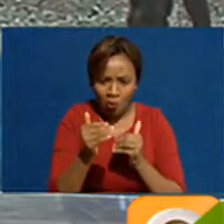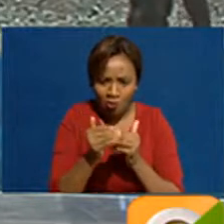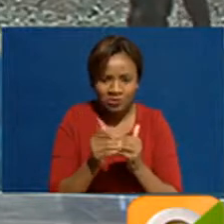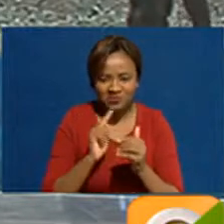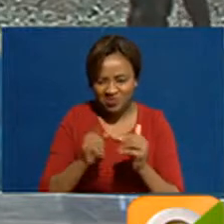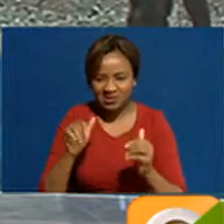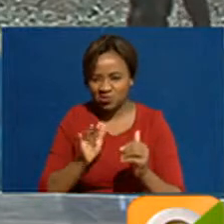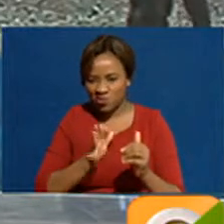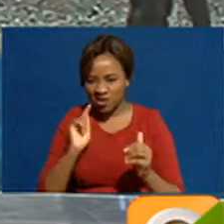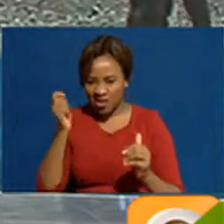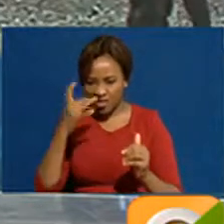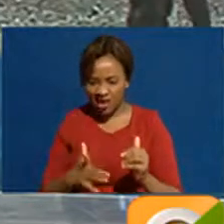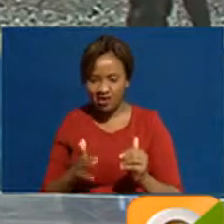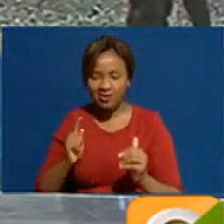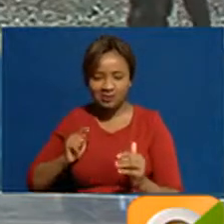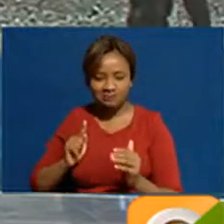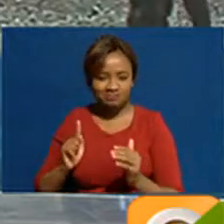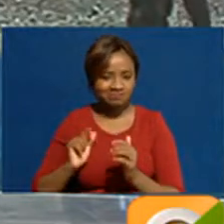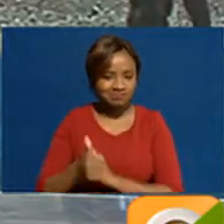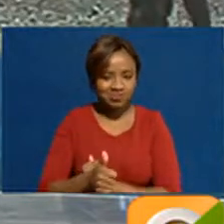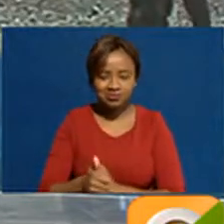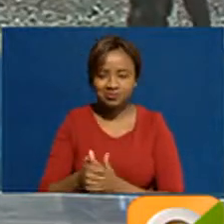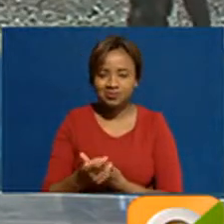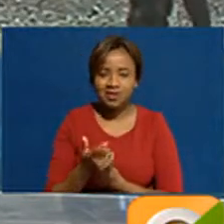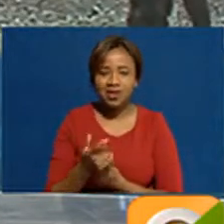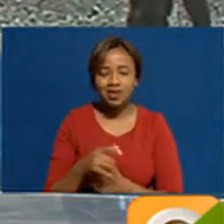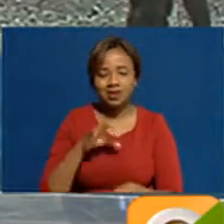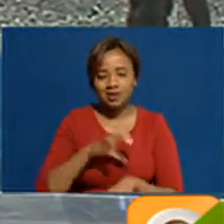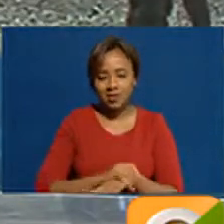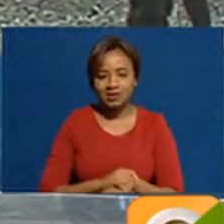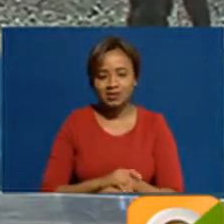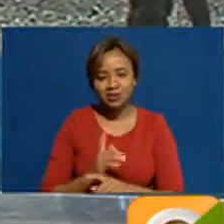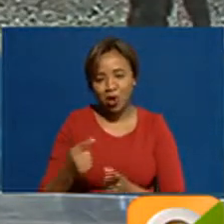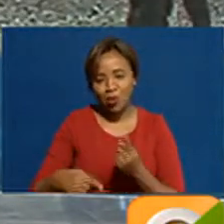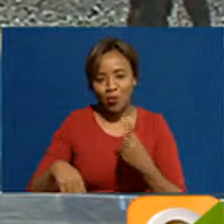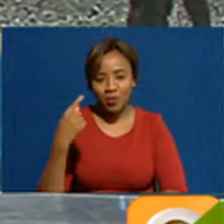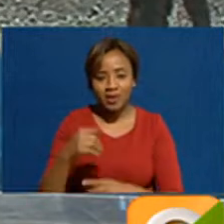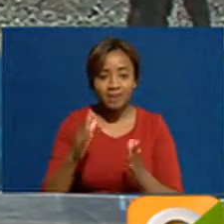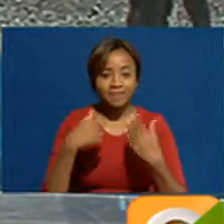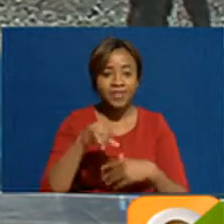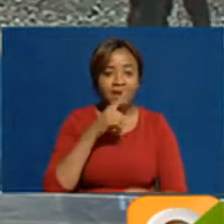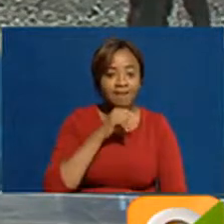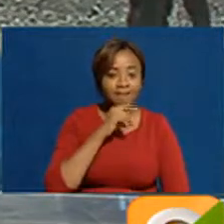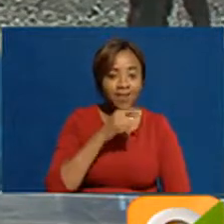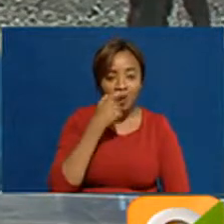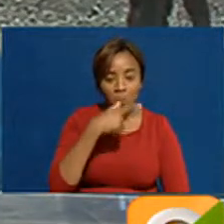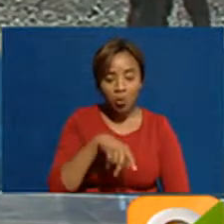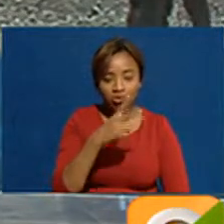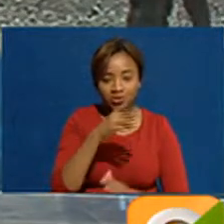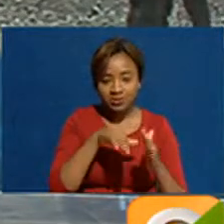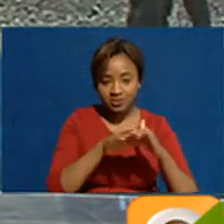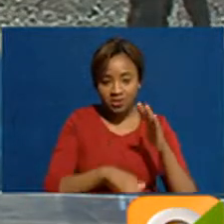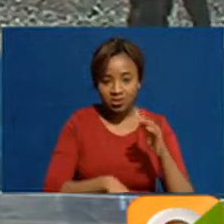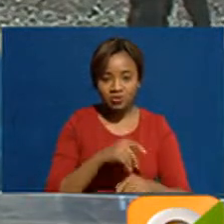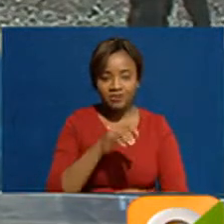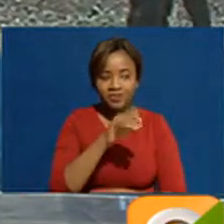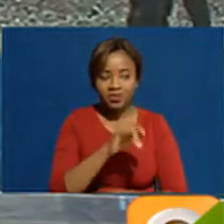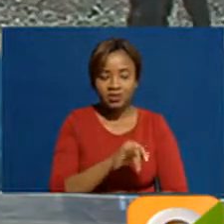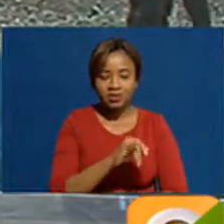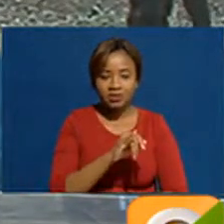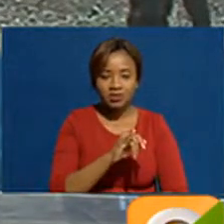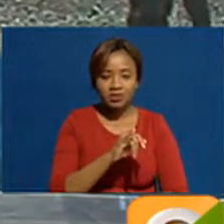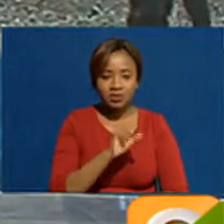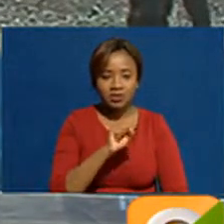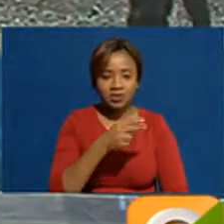clocked 33 minutes 48 seconds to bring the title home. In the men's under 20, Kenya's Ishmael Kipkirui won